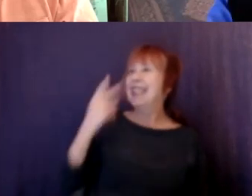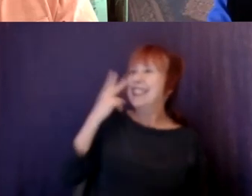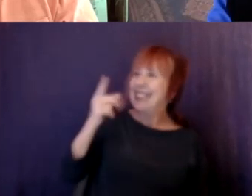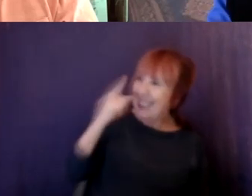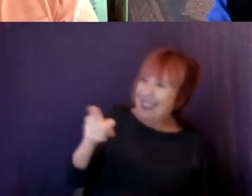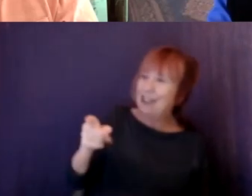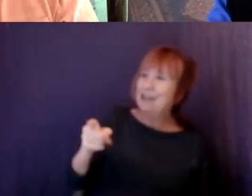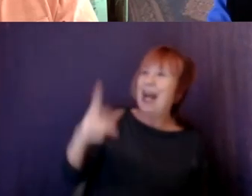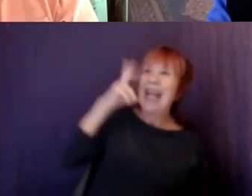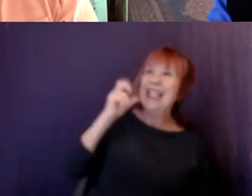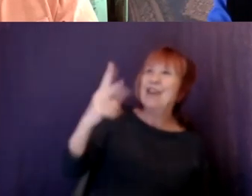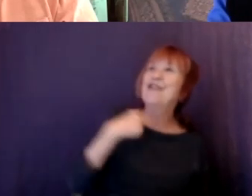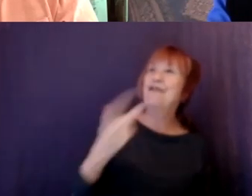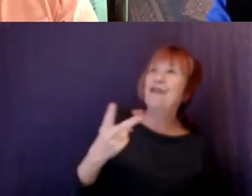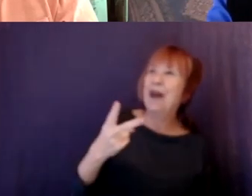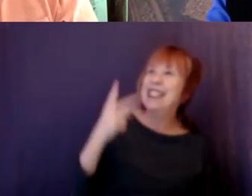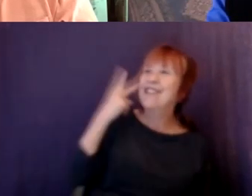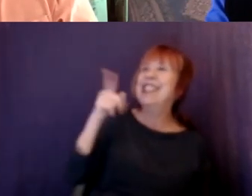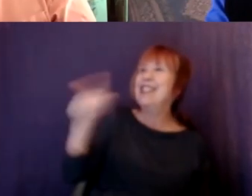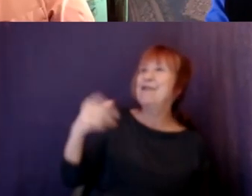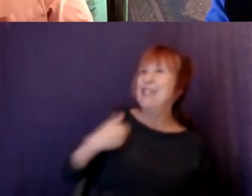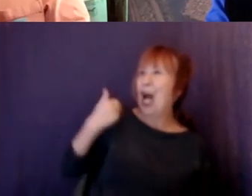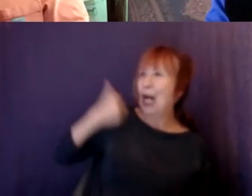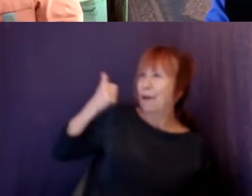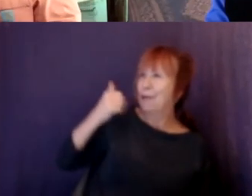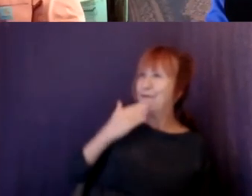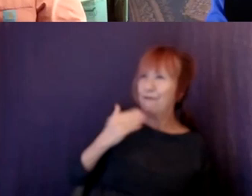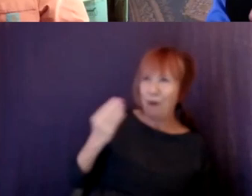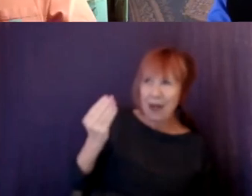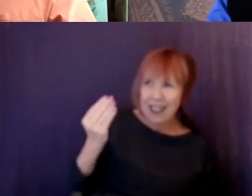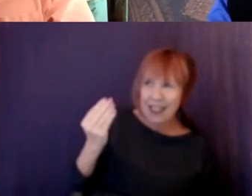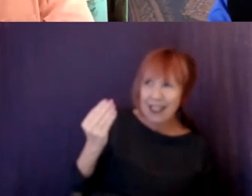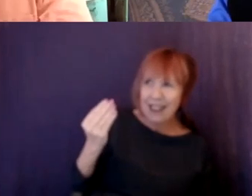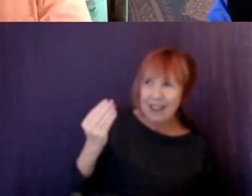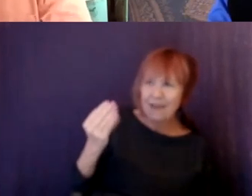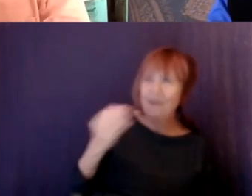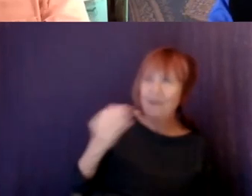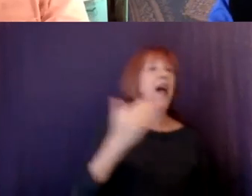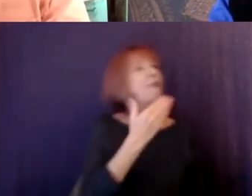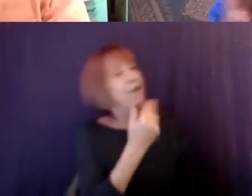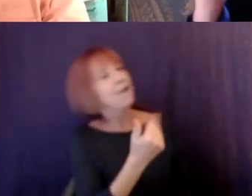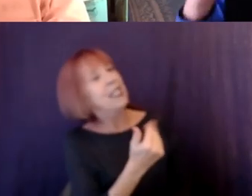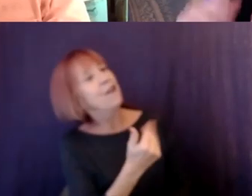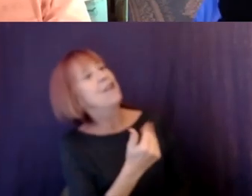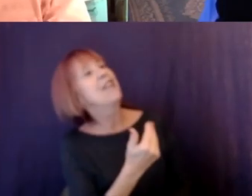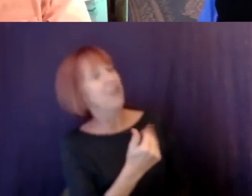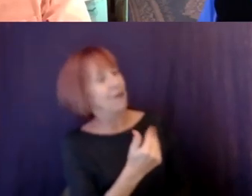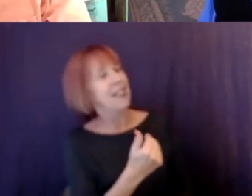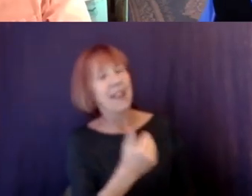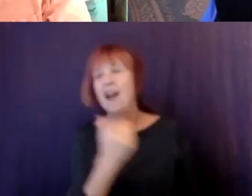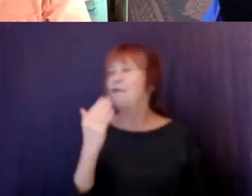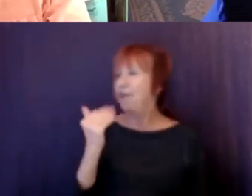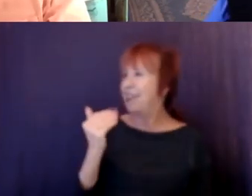then to see you as a younger, 14-year-old, you said? 15. 15.